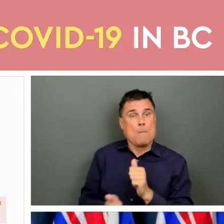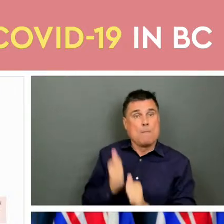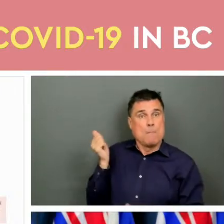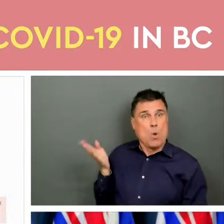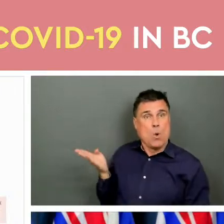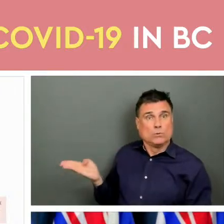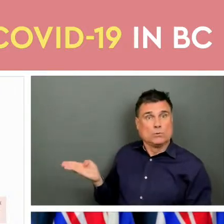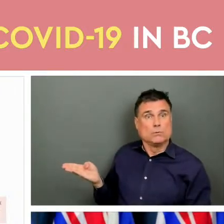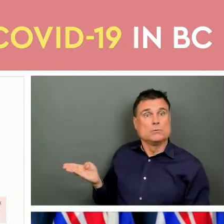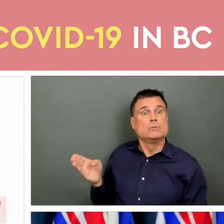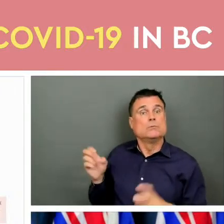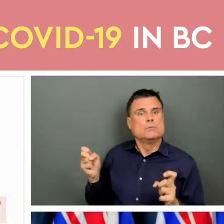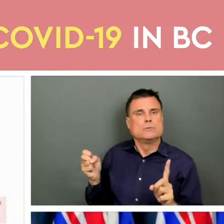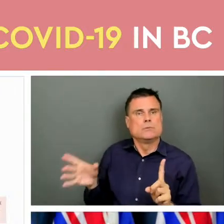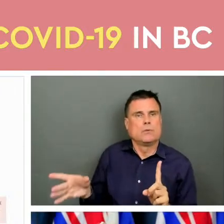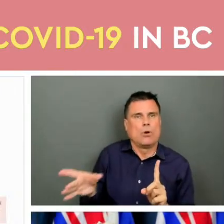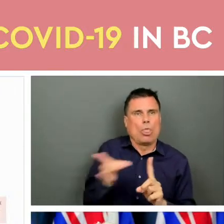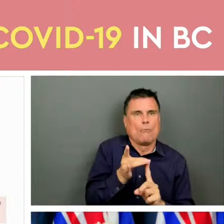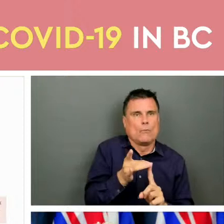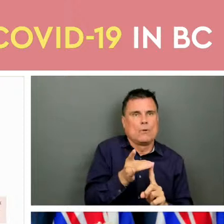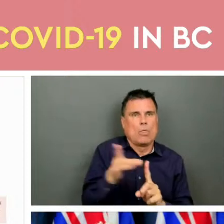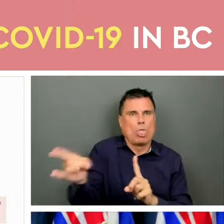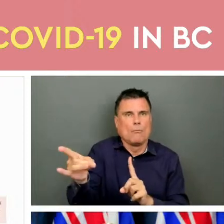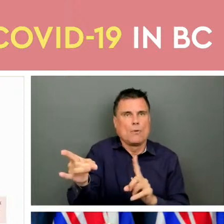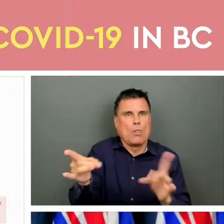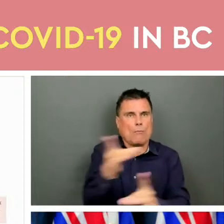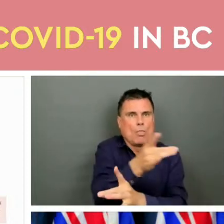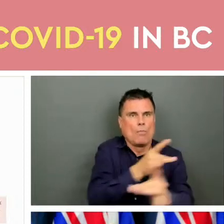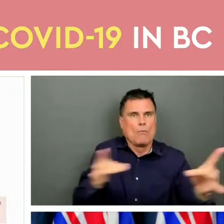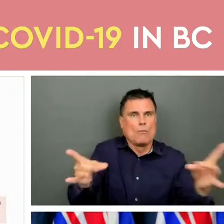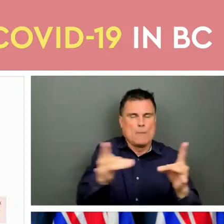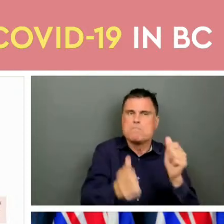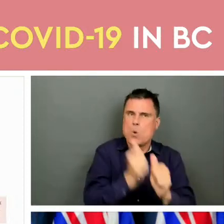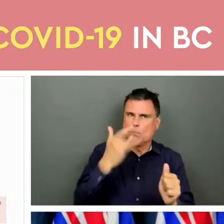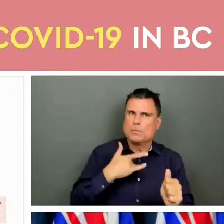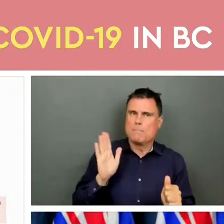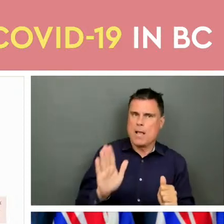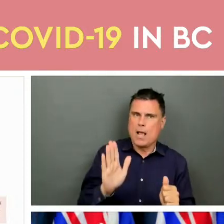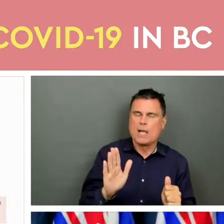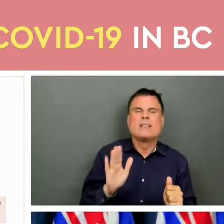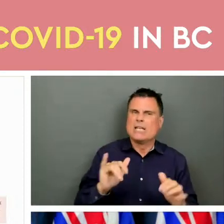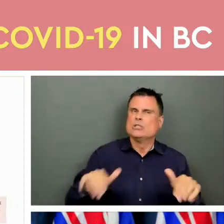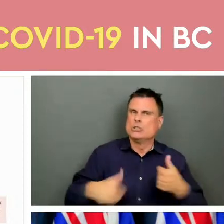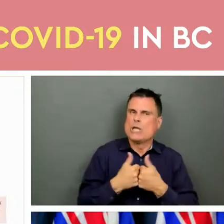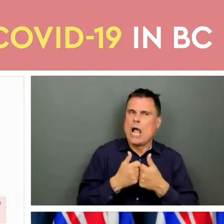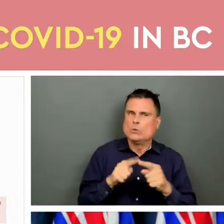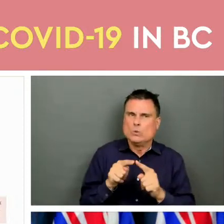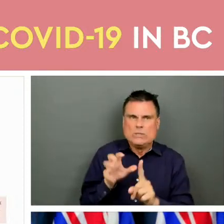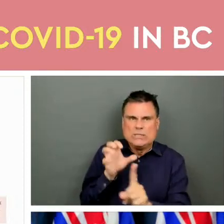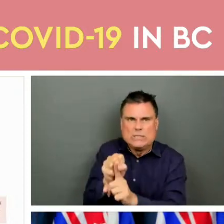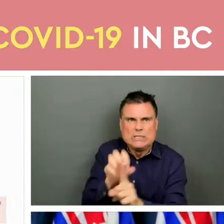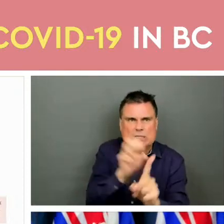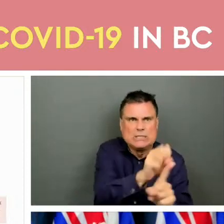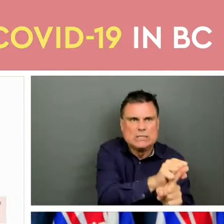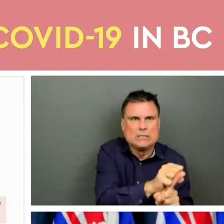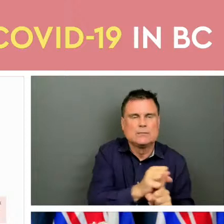challenging to stop transmission and stop outbreaks. So this is a reflection